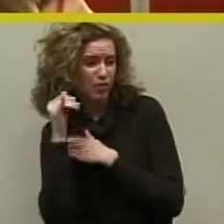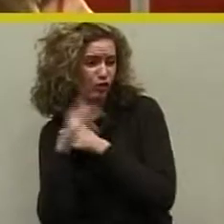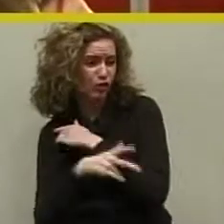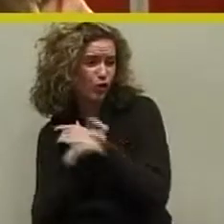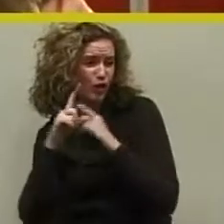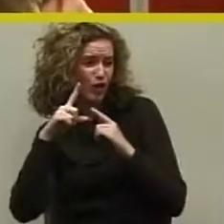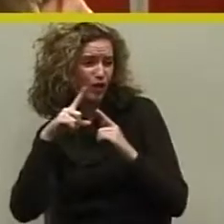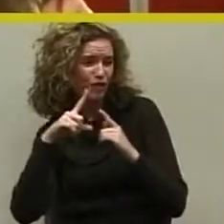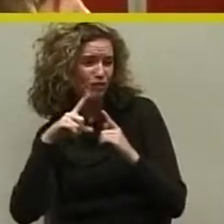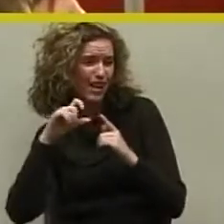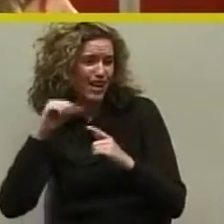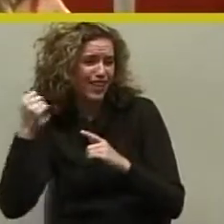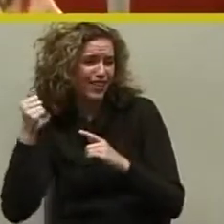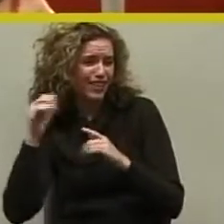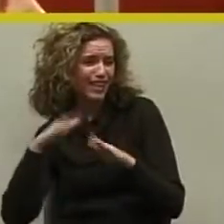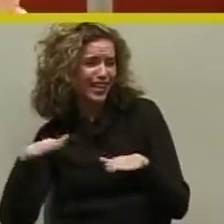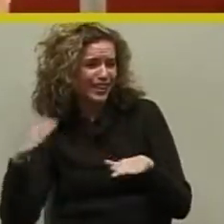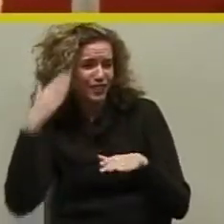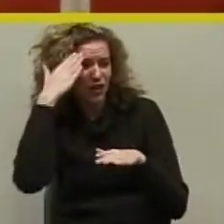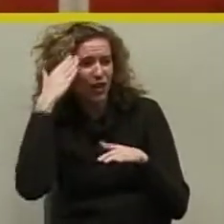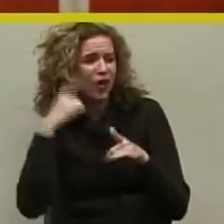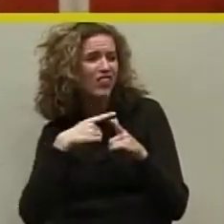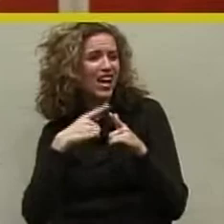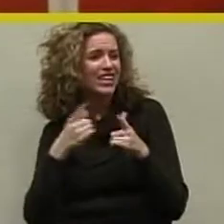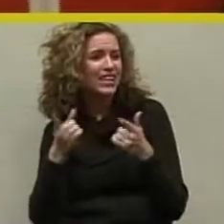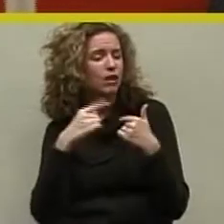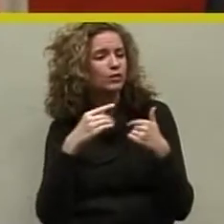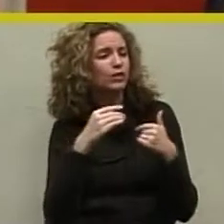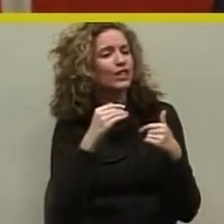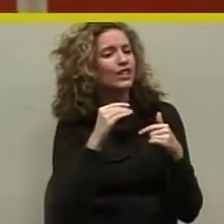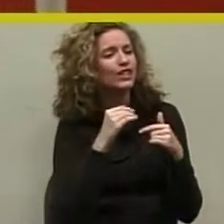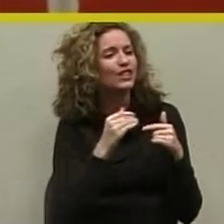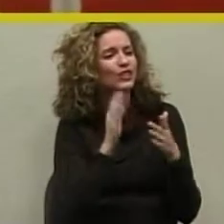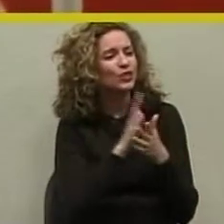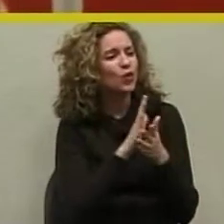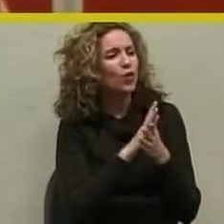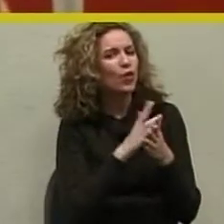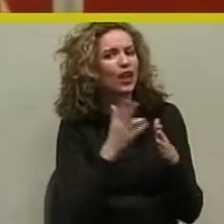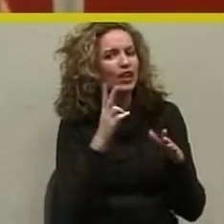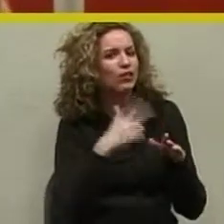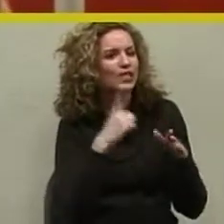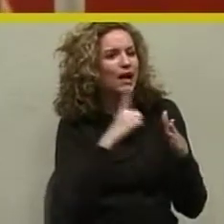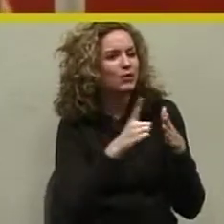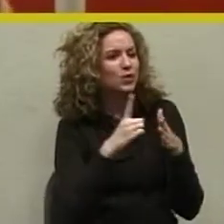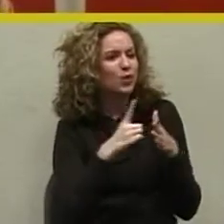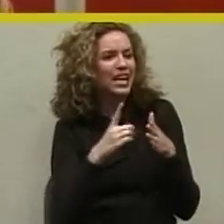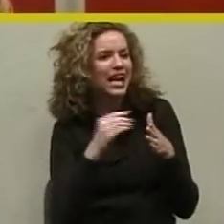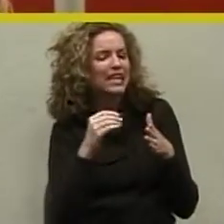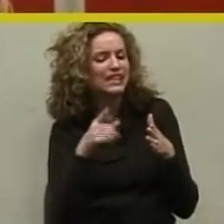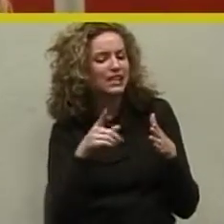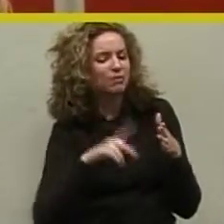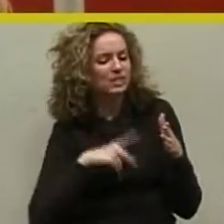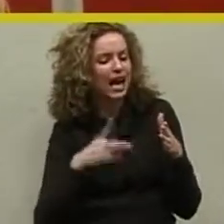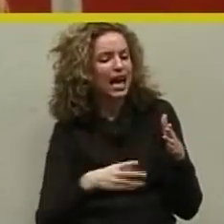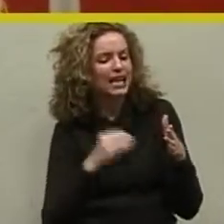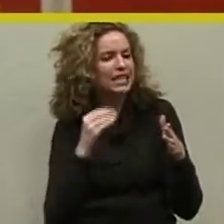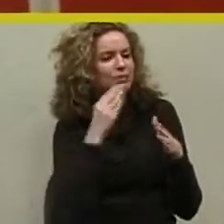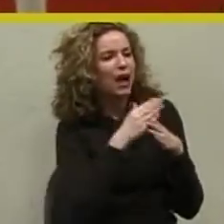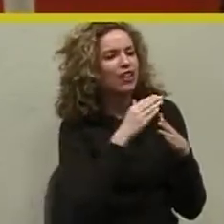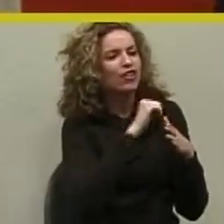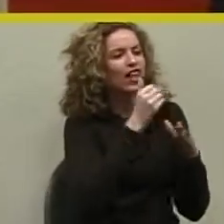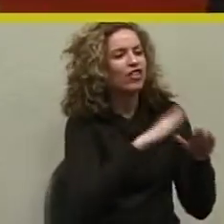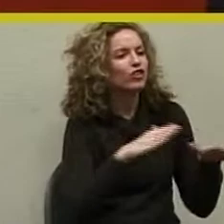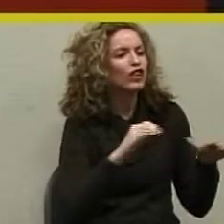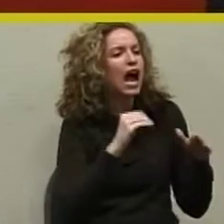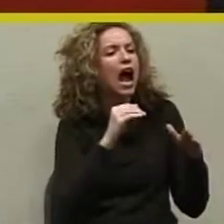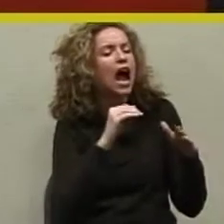school upset continuously 3 times a week and starts upsetting the other children, how do you write a behavior plan for what happens before